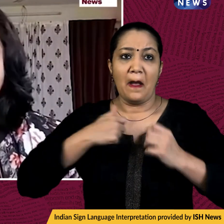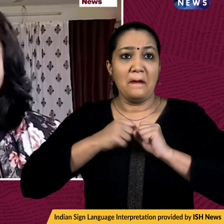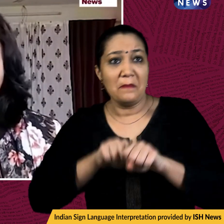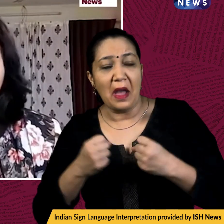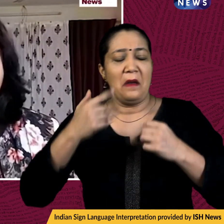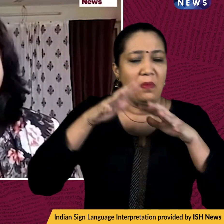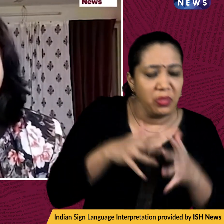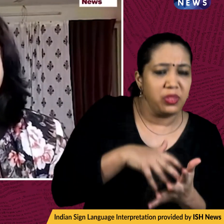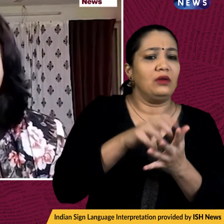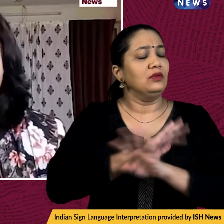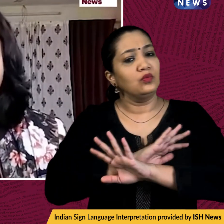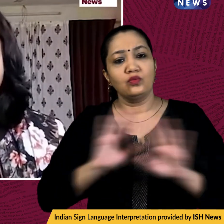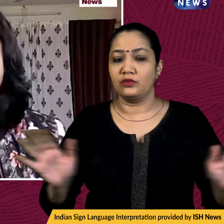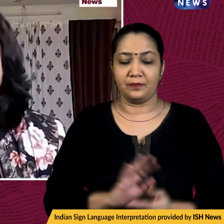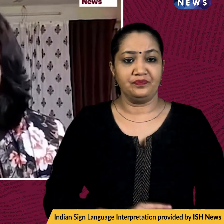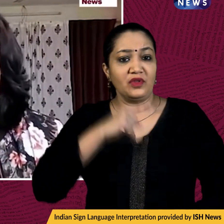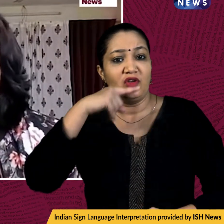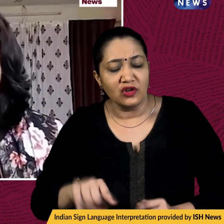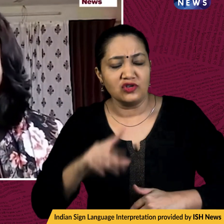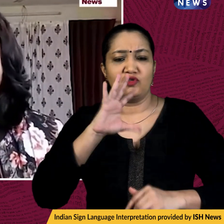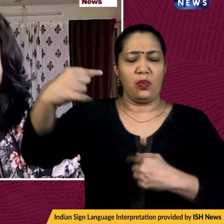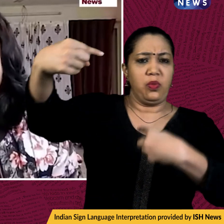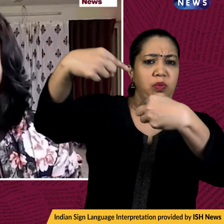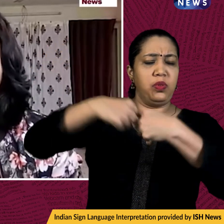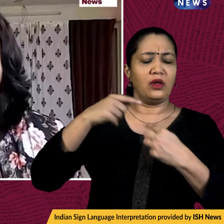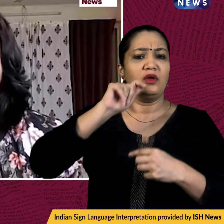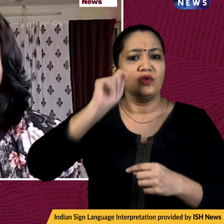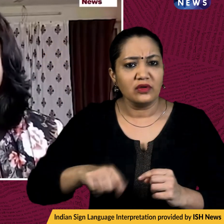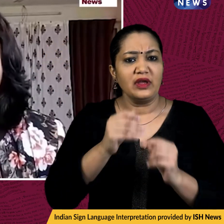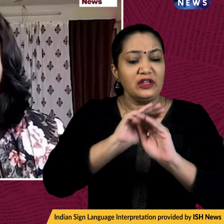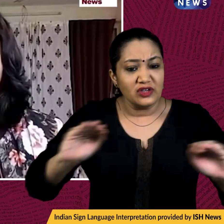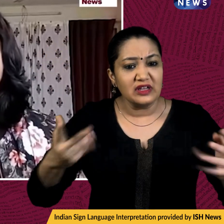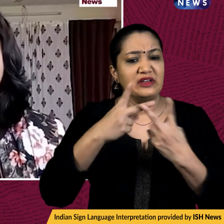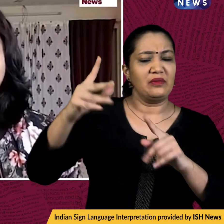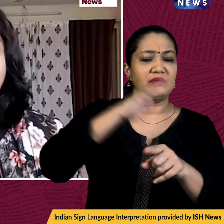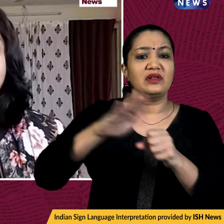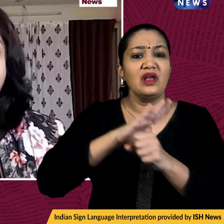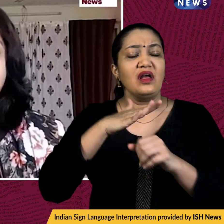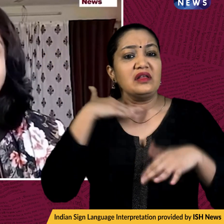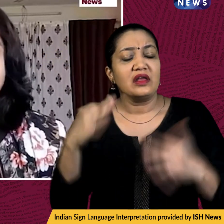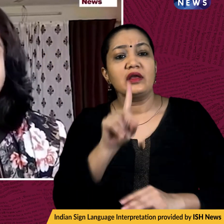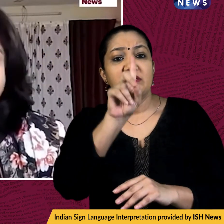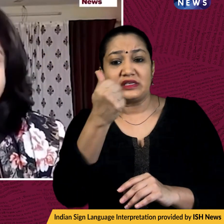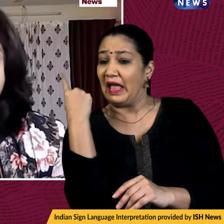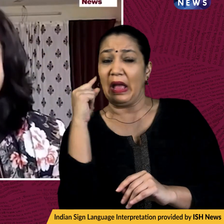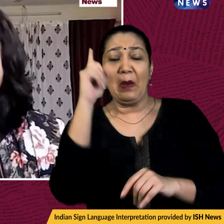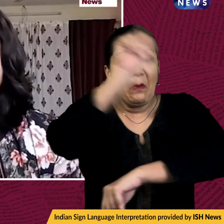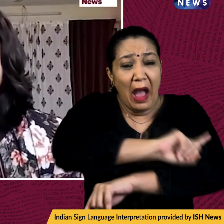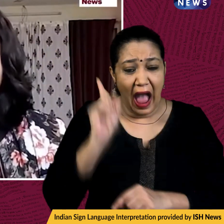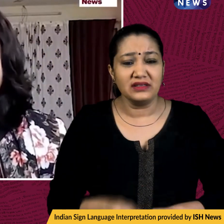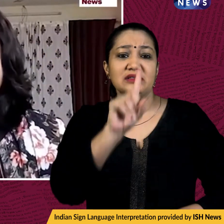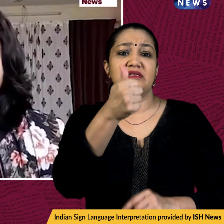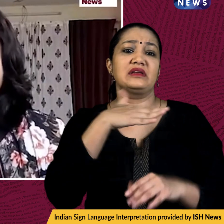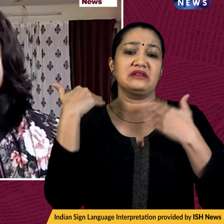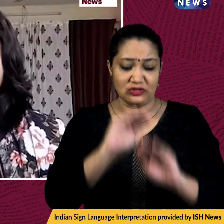Ukrainians, end quote. He also says Russia has been targeting Ukrainian children, with 16 dying just yesterday.